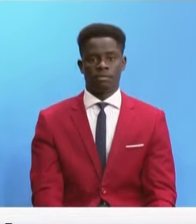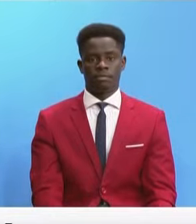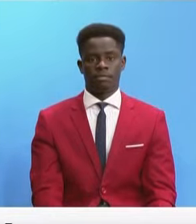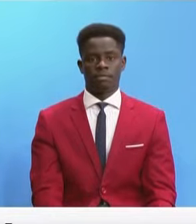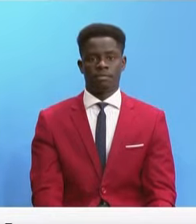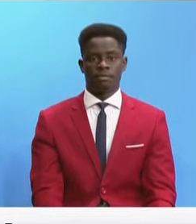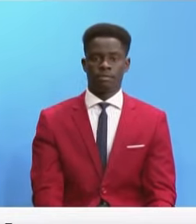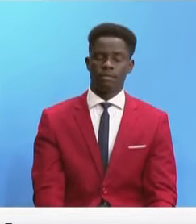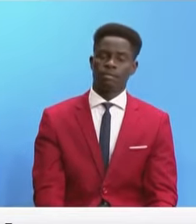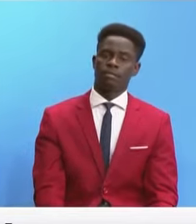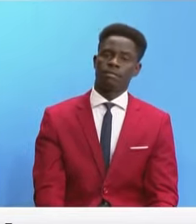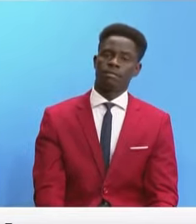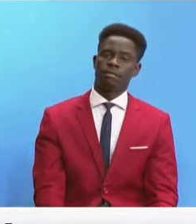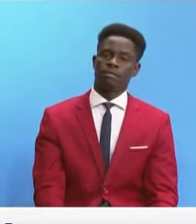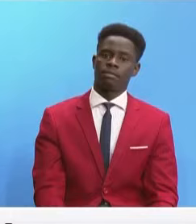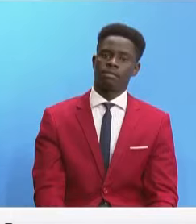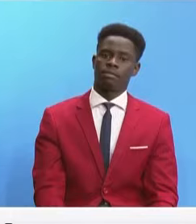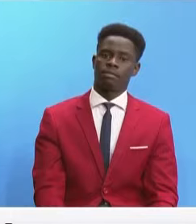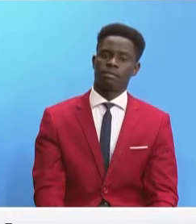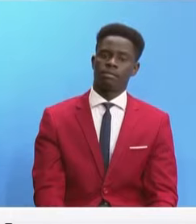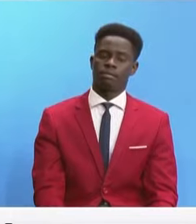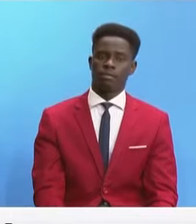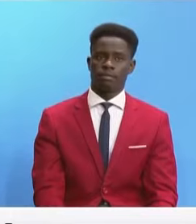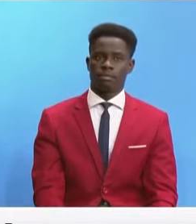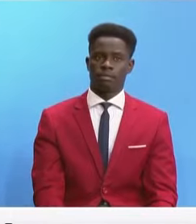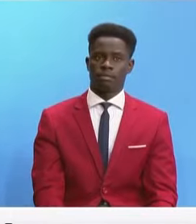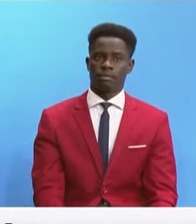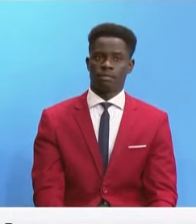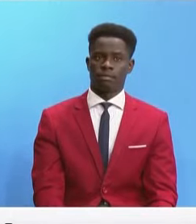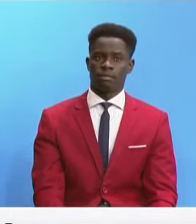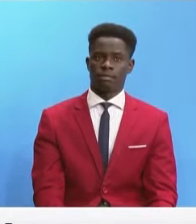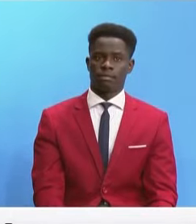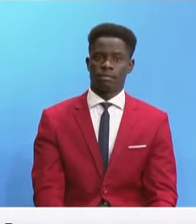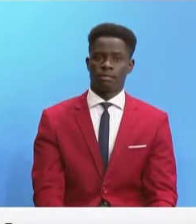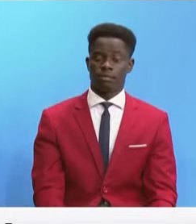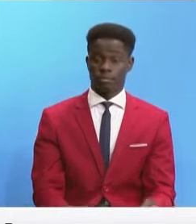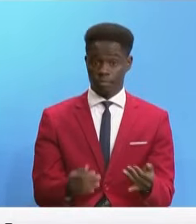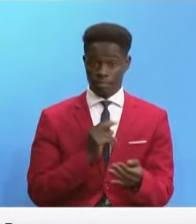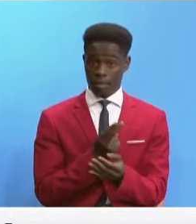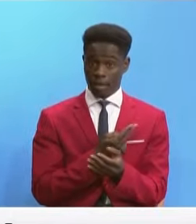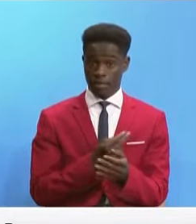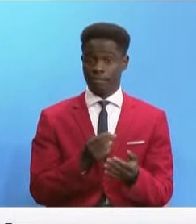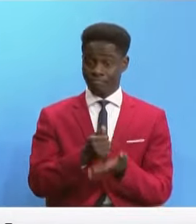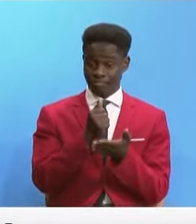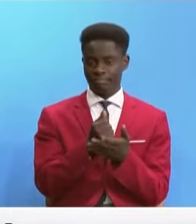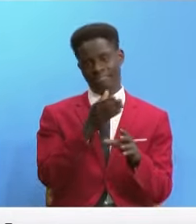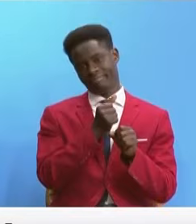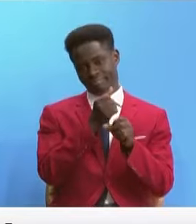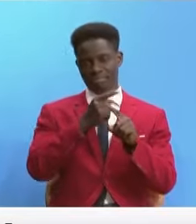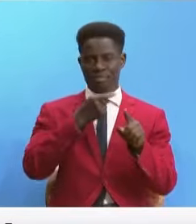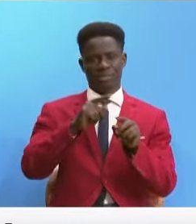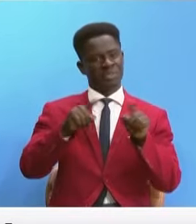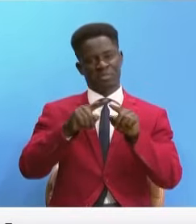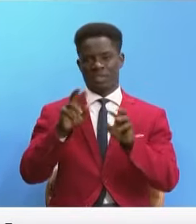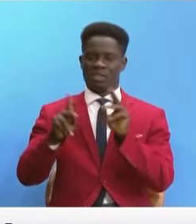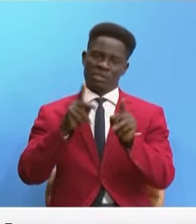fine. We are receiving help from all well-wishers in terms of food, milk, you